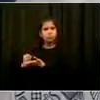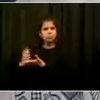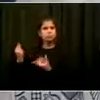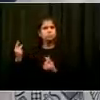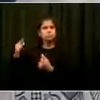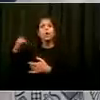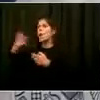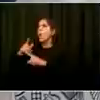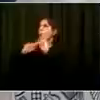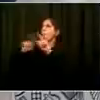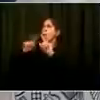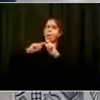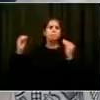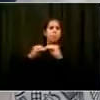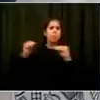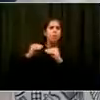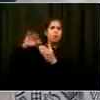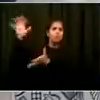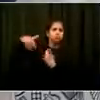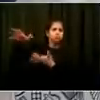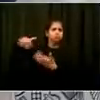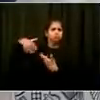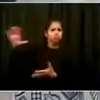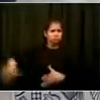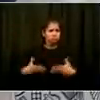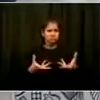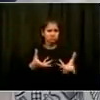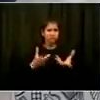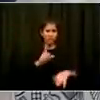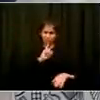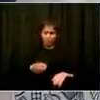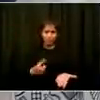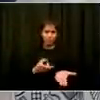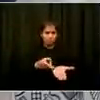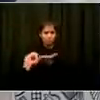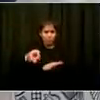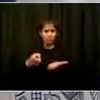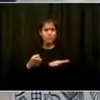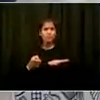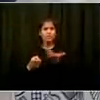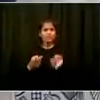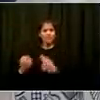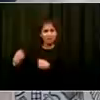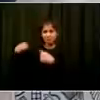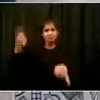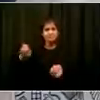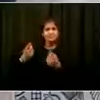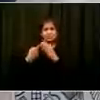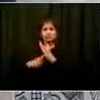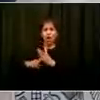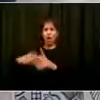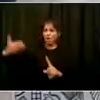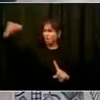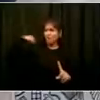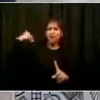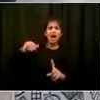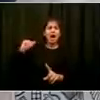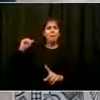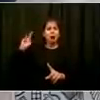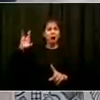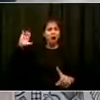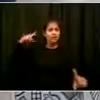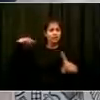endless effort to provide free technology to any family who needs it. And that's never stopped, and